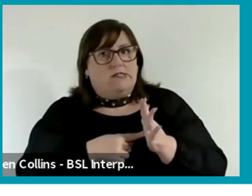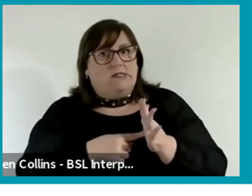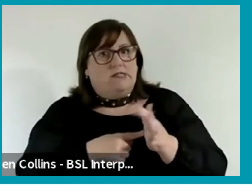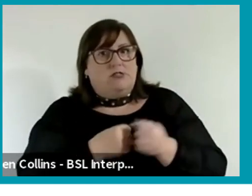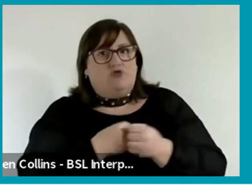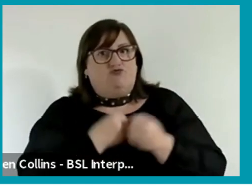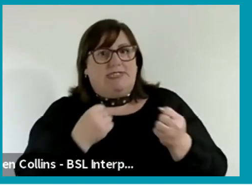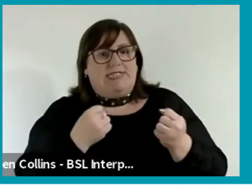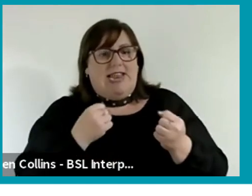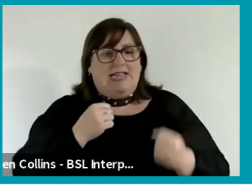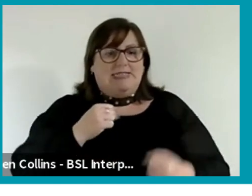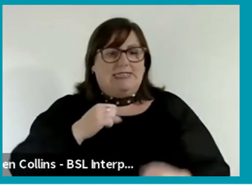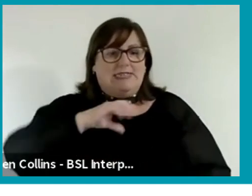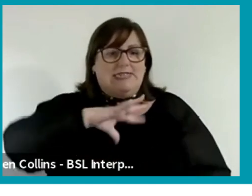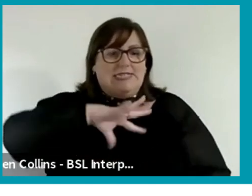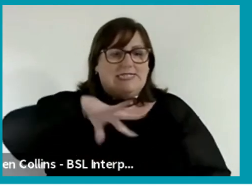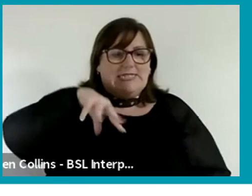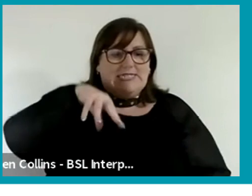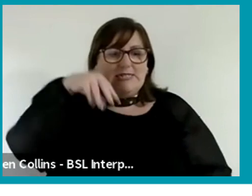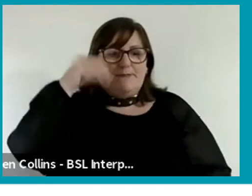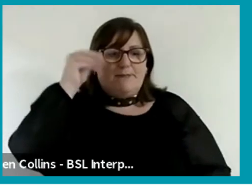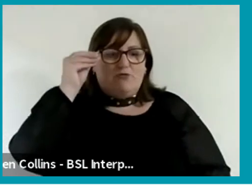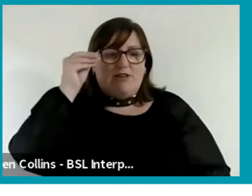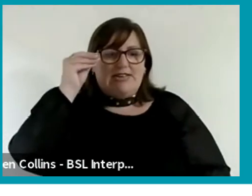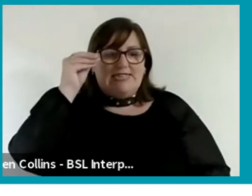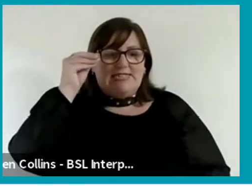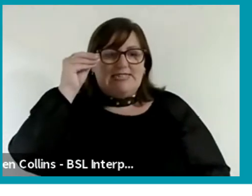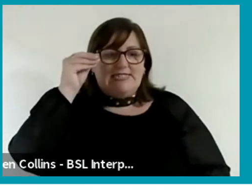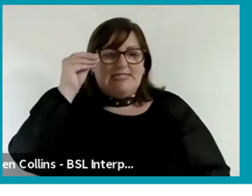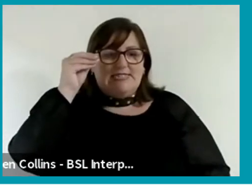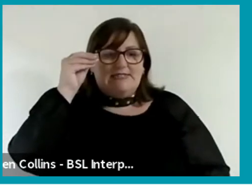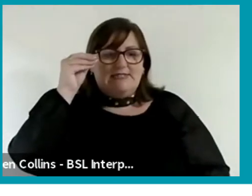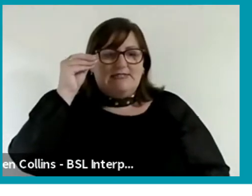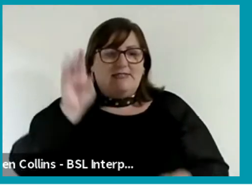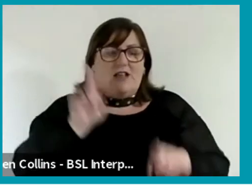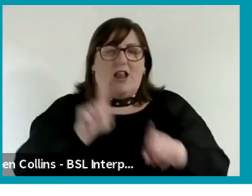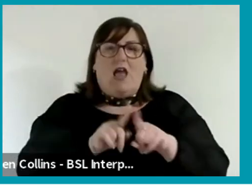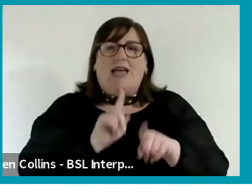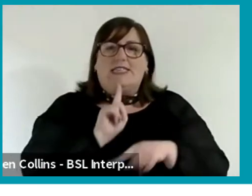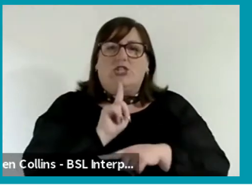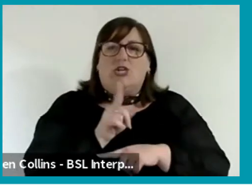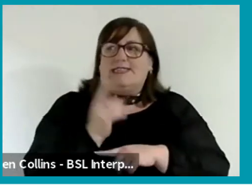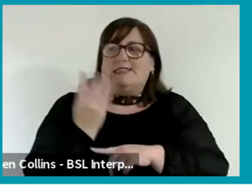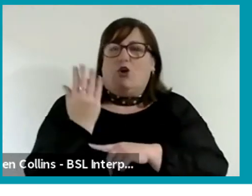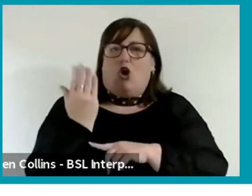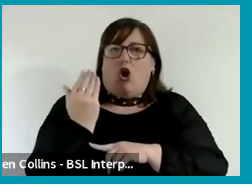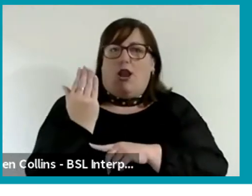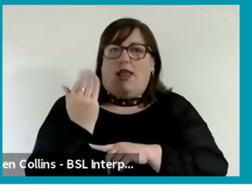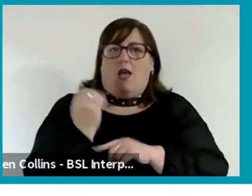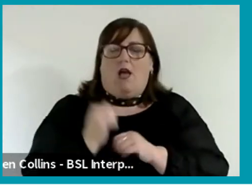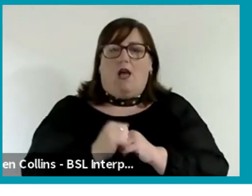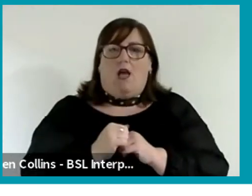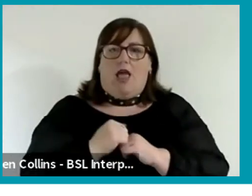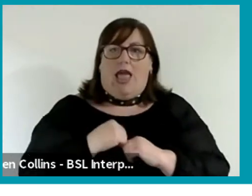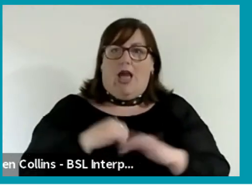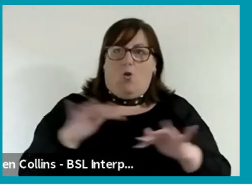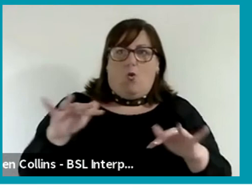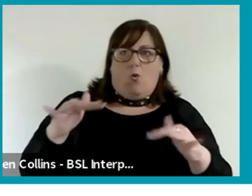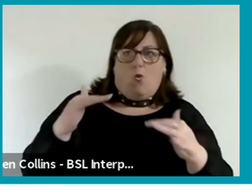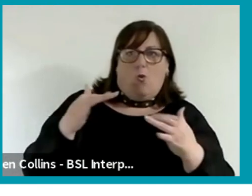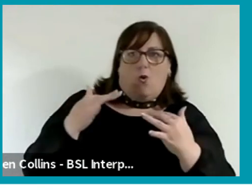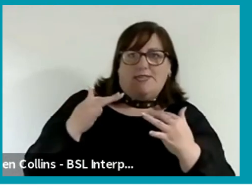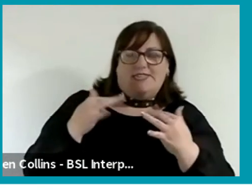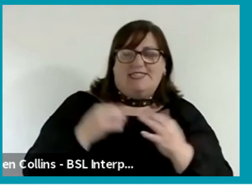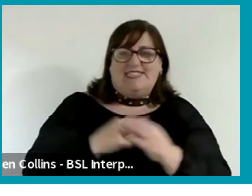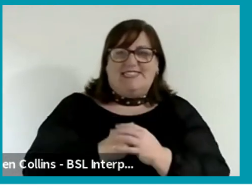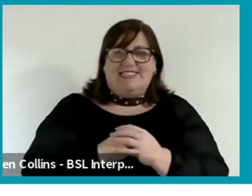spirit. It's like you suggested earlier, our audience has probably had their fair share of resilience